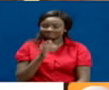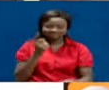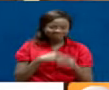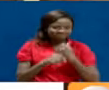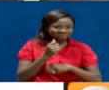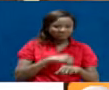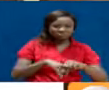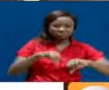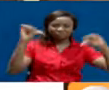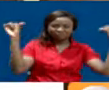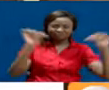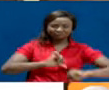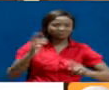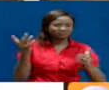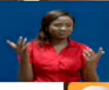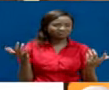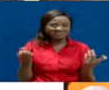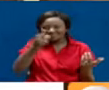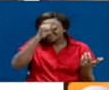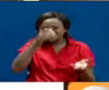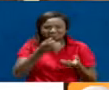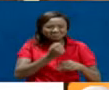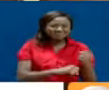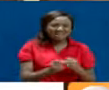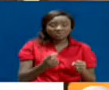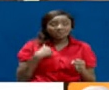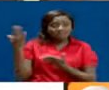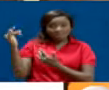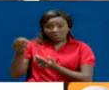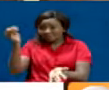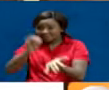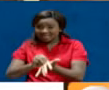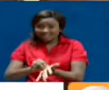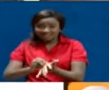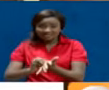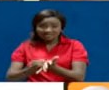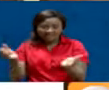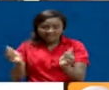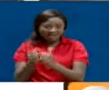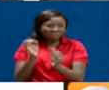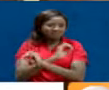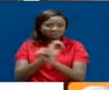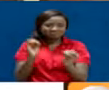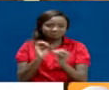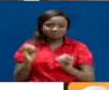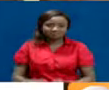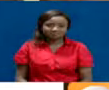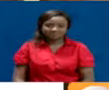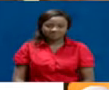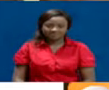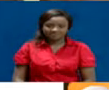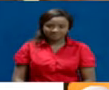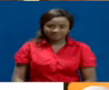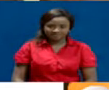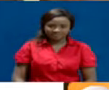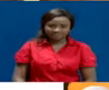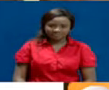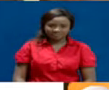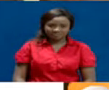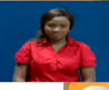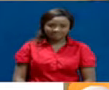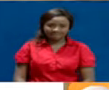in a primitive way, and I hope such a thing does not happen to us again or to anybody in this country. We can't